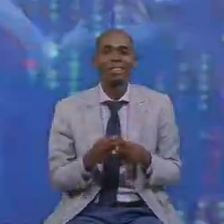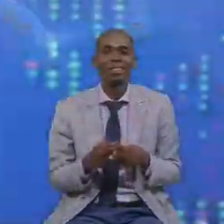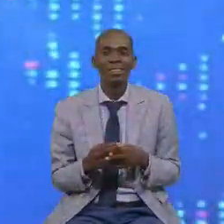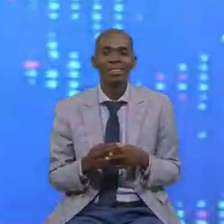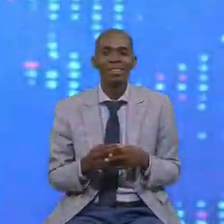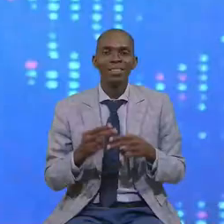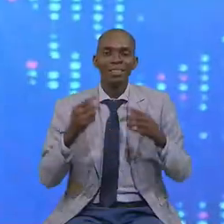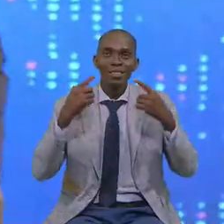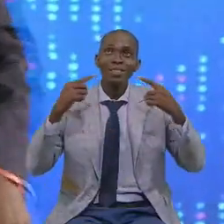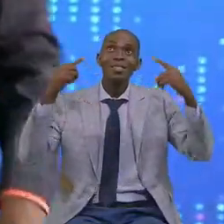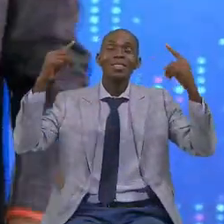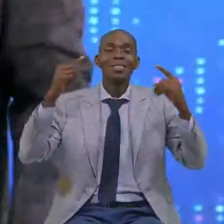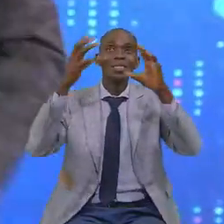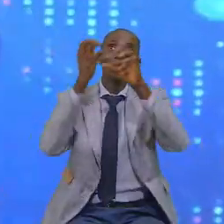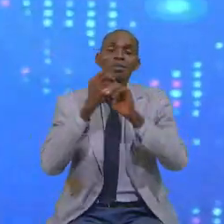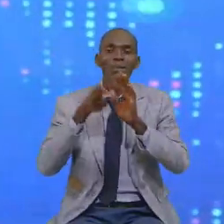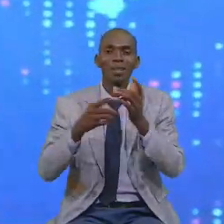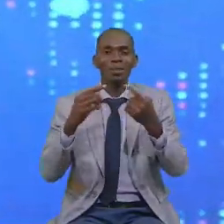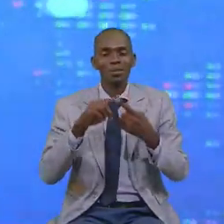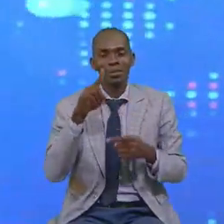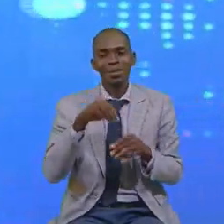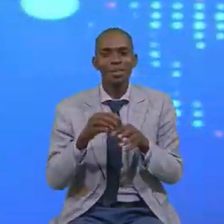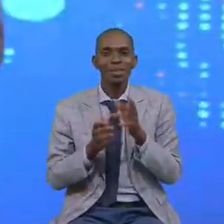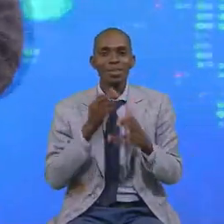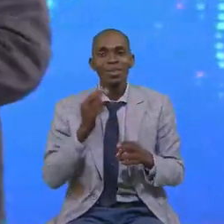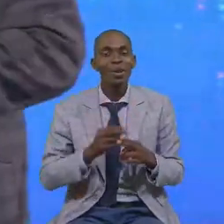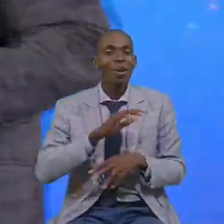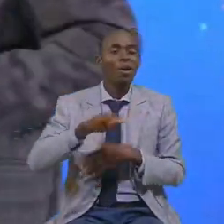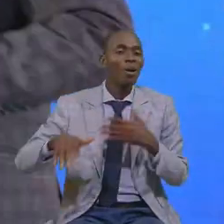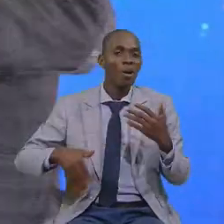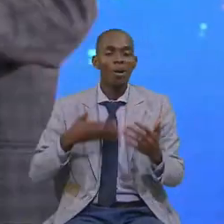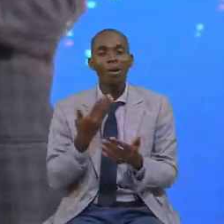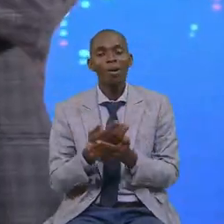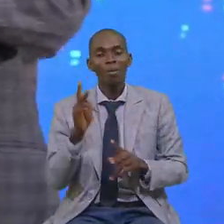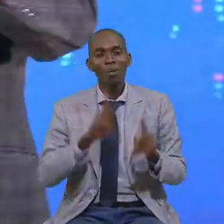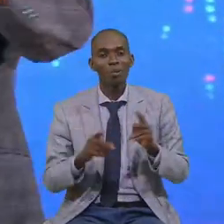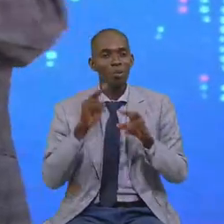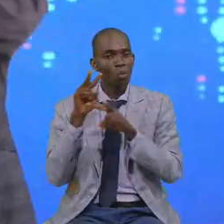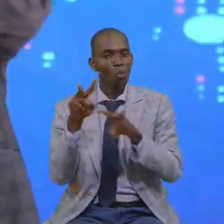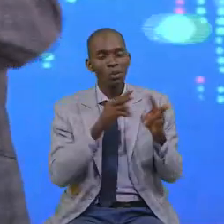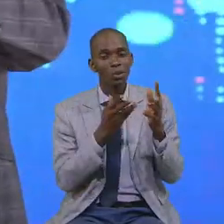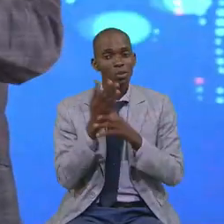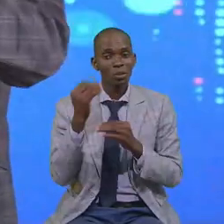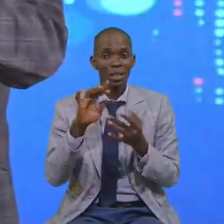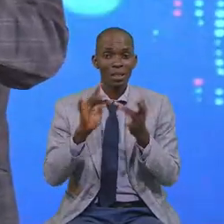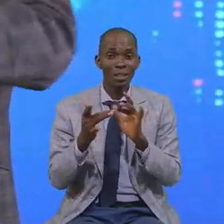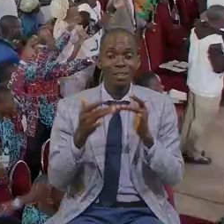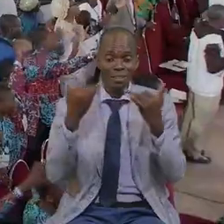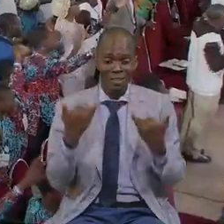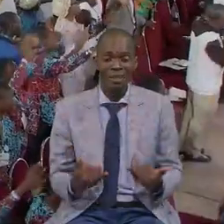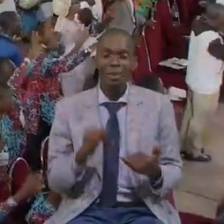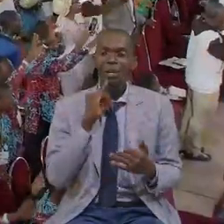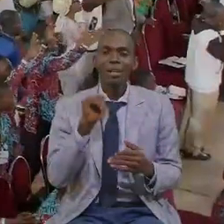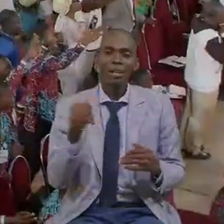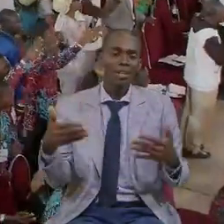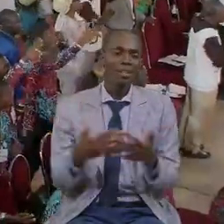Achievement has come to you. All those online, this is a new day.